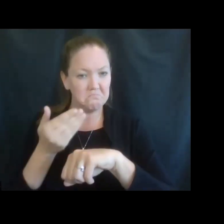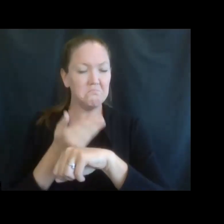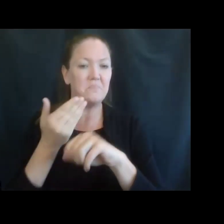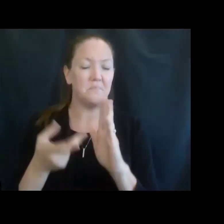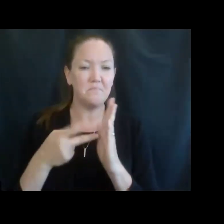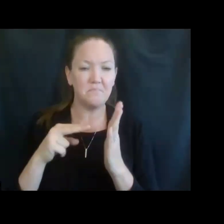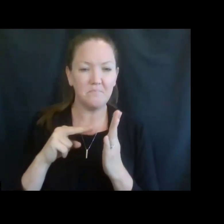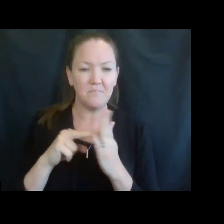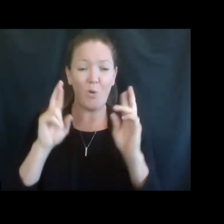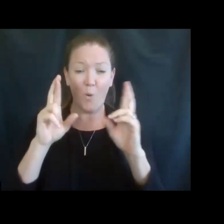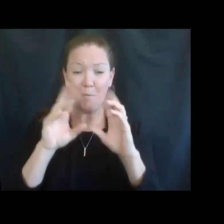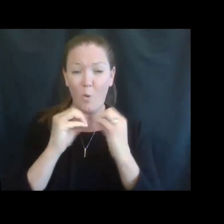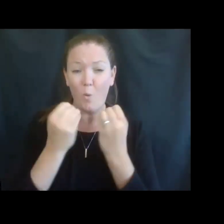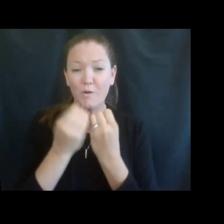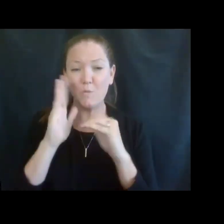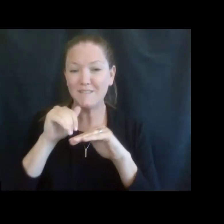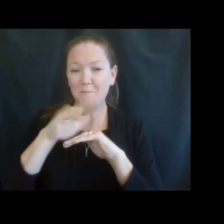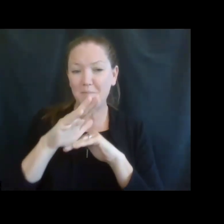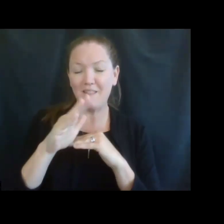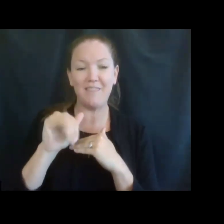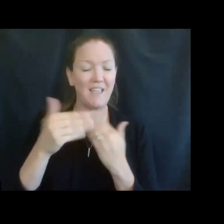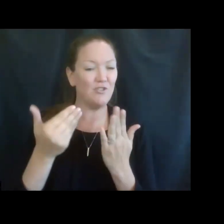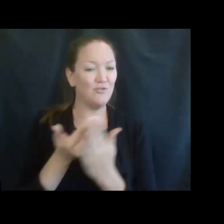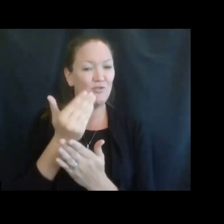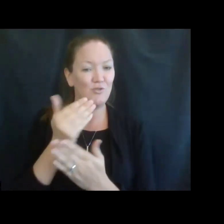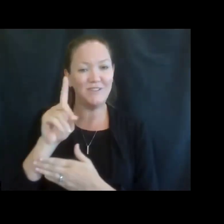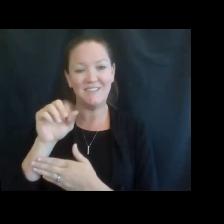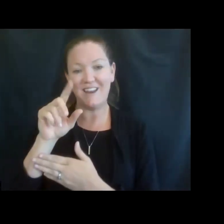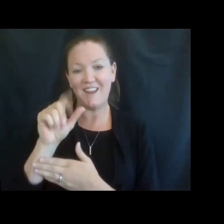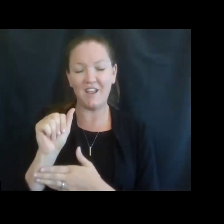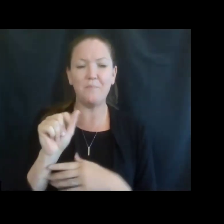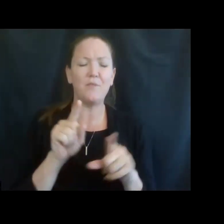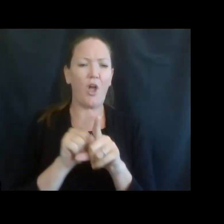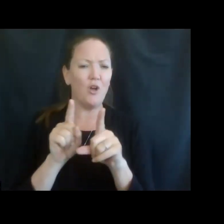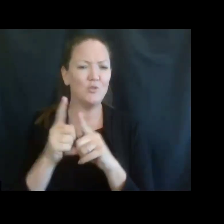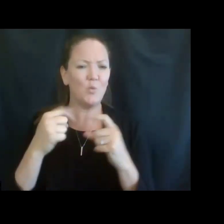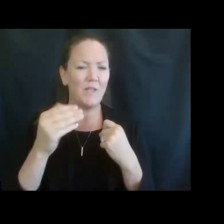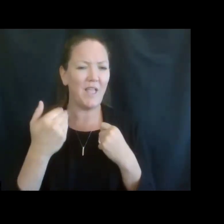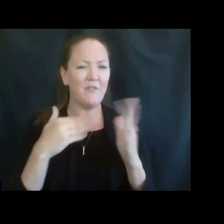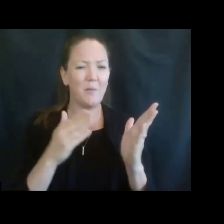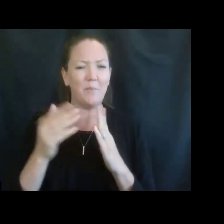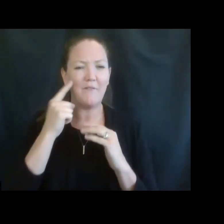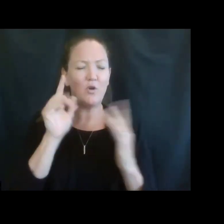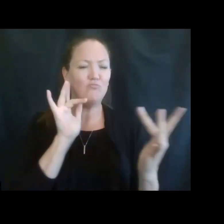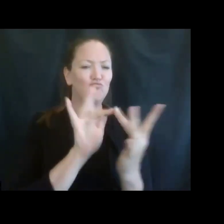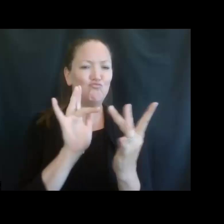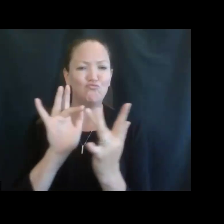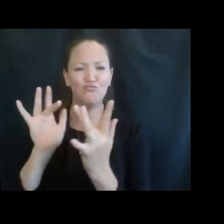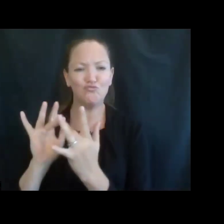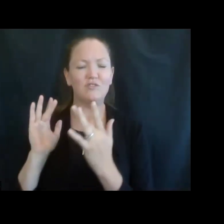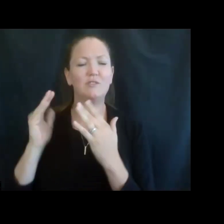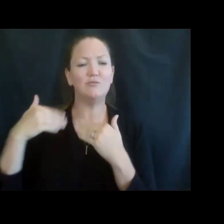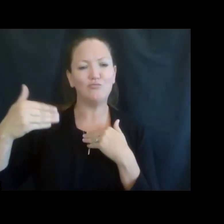organizations will submit their updated data. But I think we also might have a plan for reaching out on a regular basis